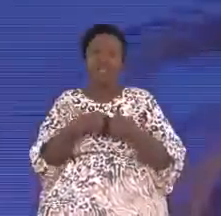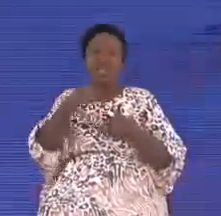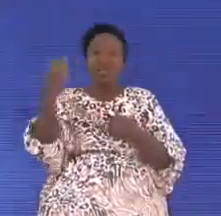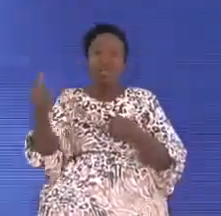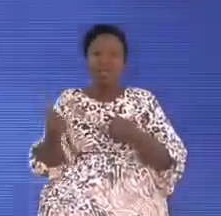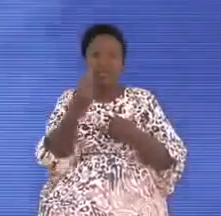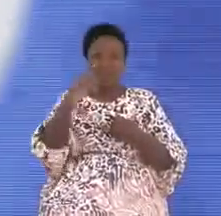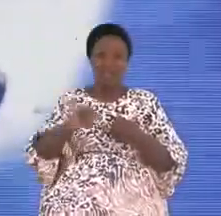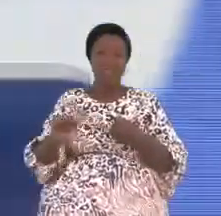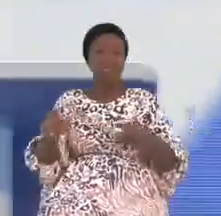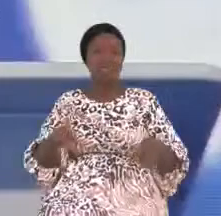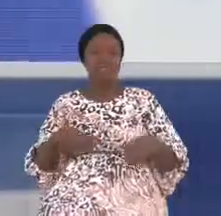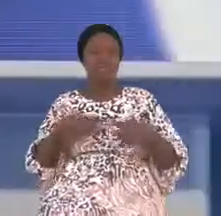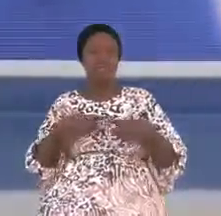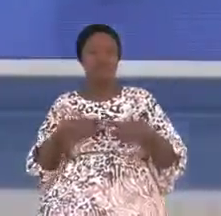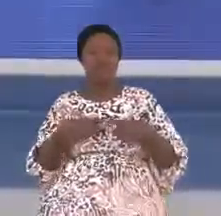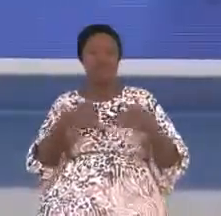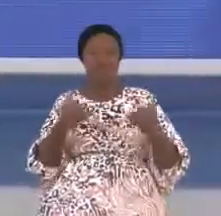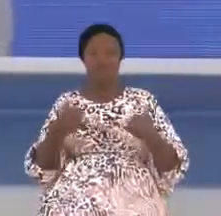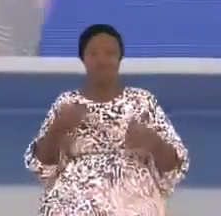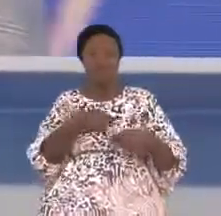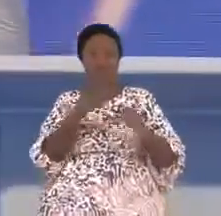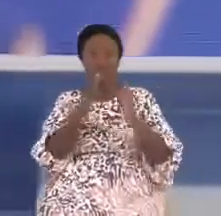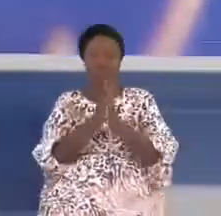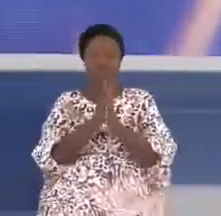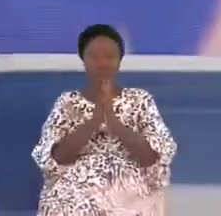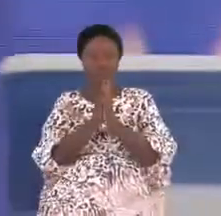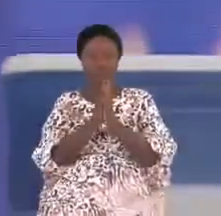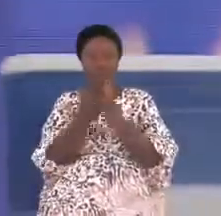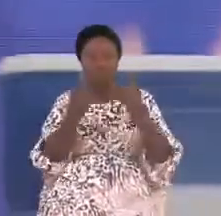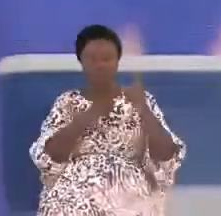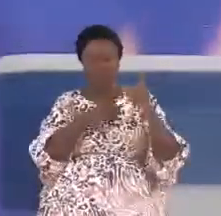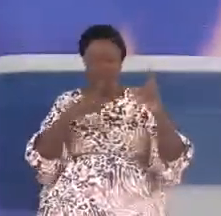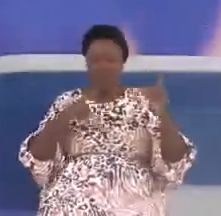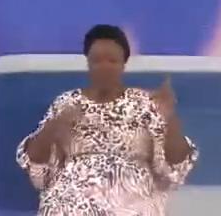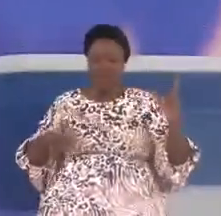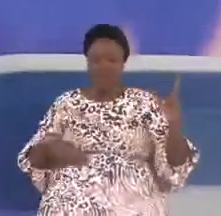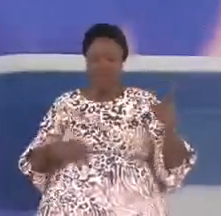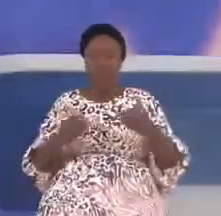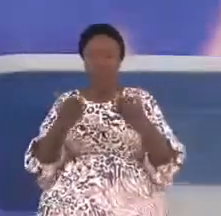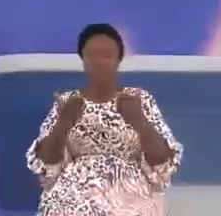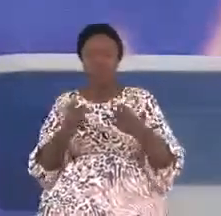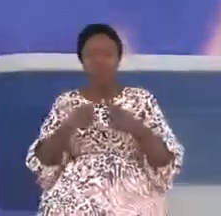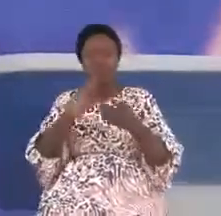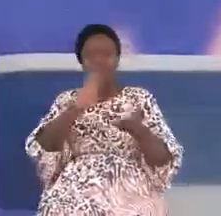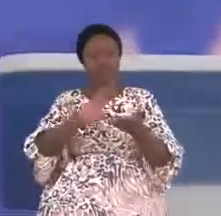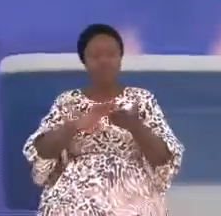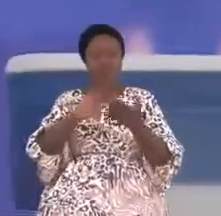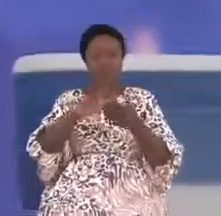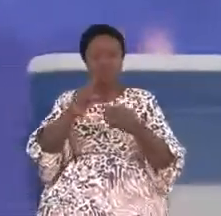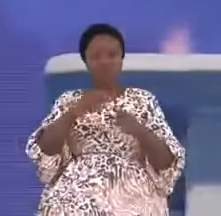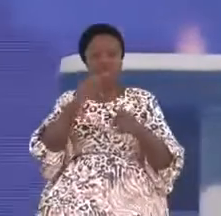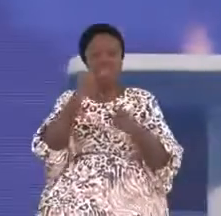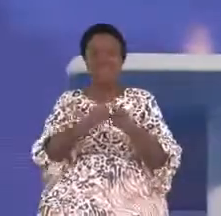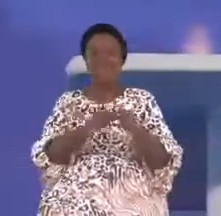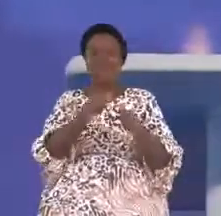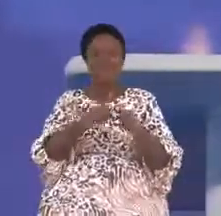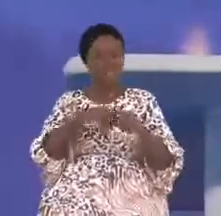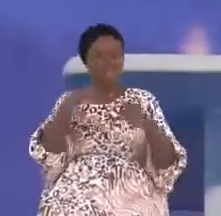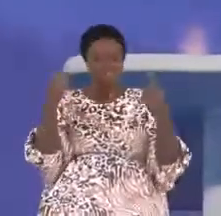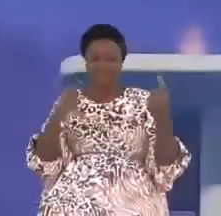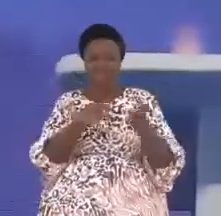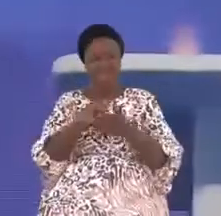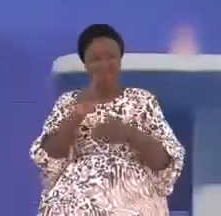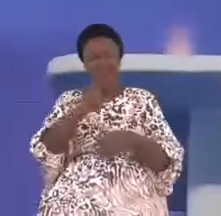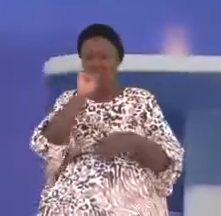life hates vouch and eyes closed the lord wants to forgive you every sin you ever